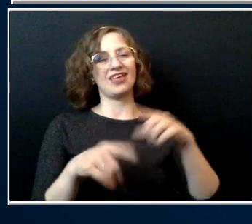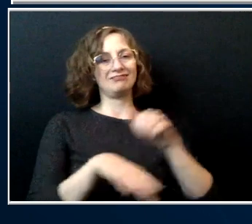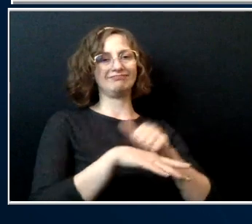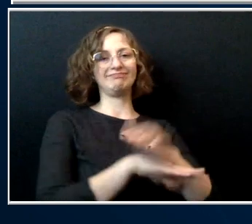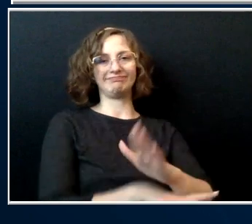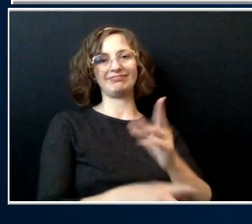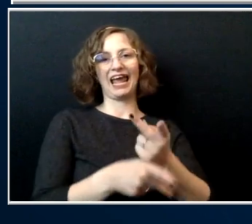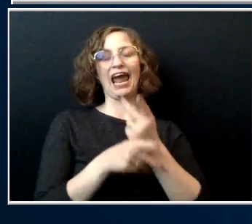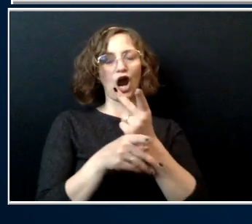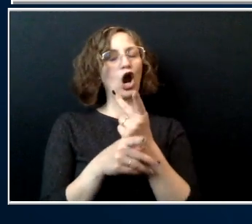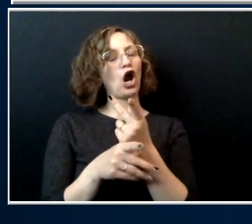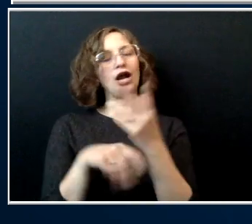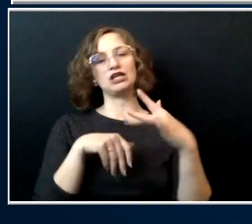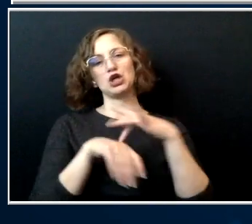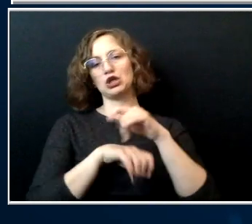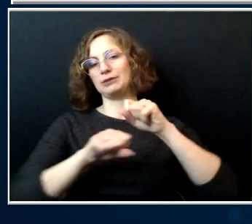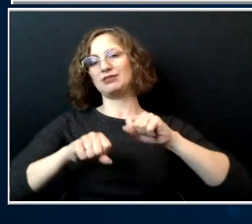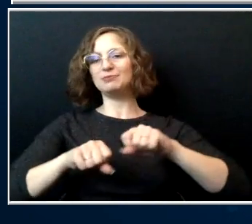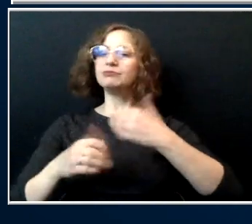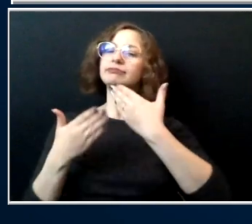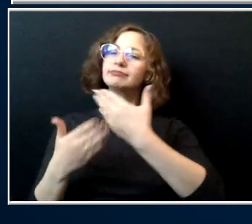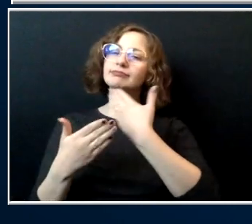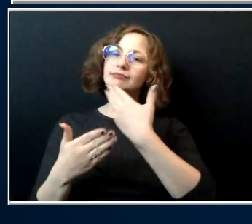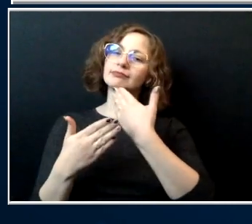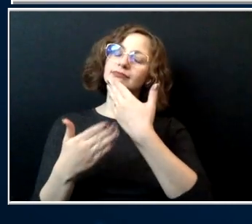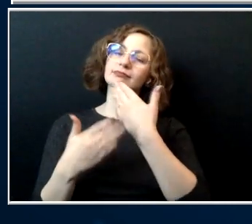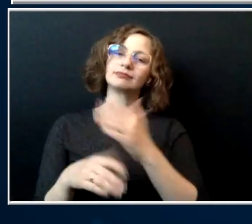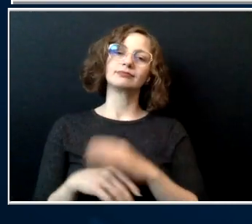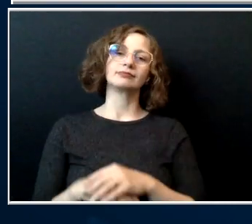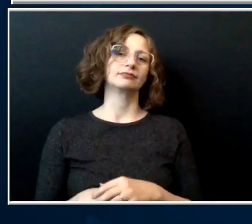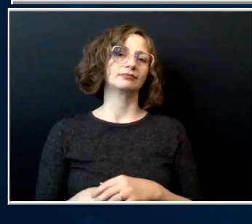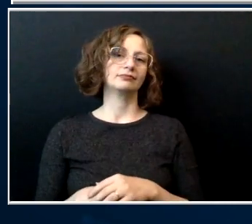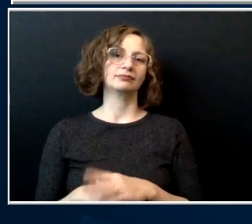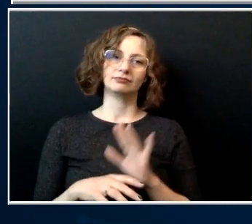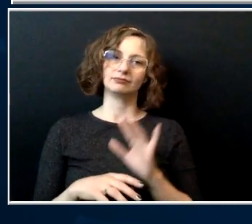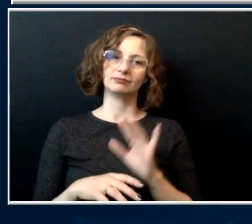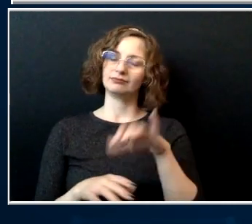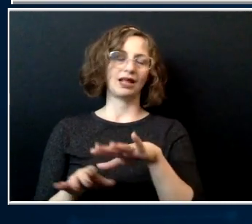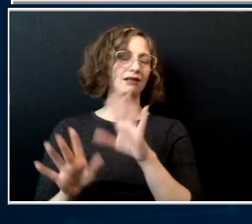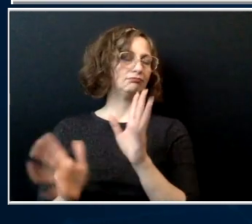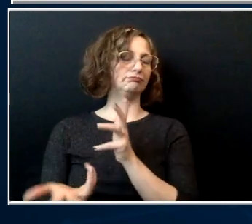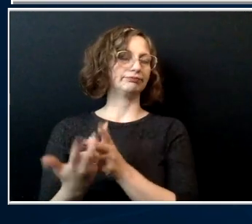being here. Appreciate those comments are awesome. They're spot on for this program. But most of all for today,